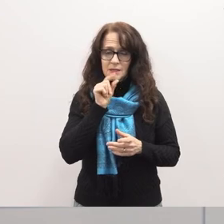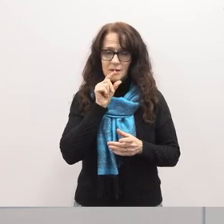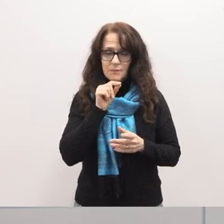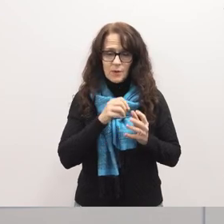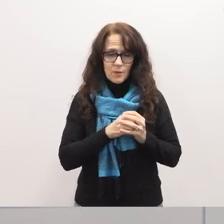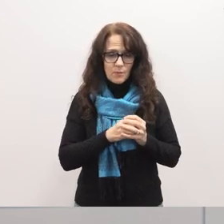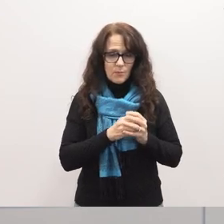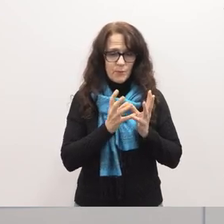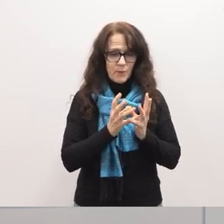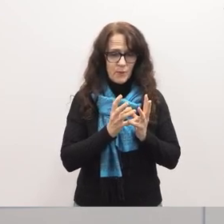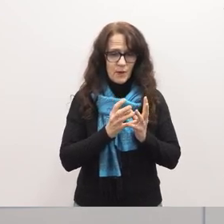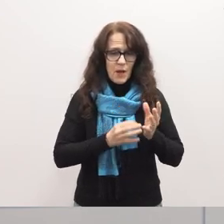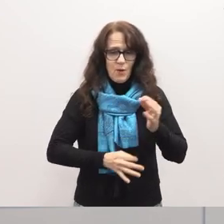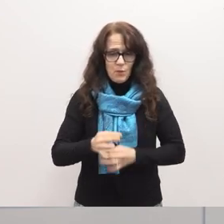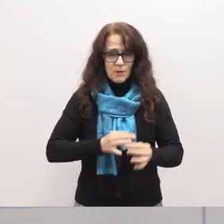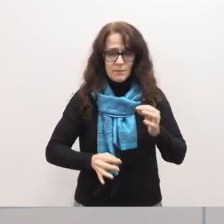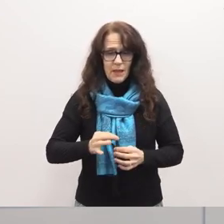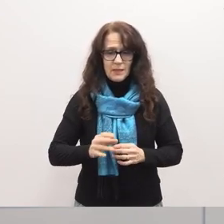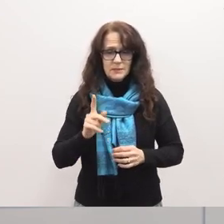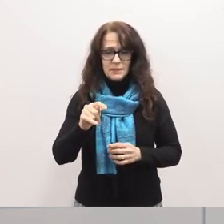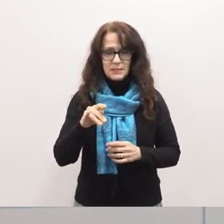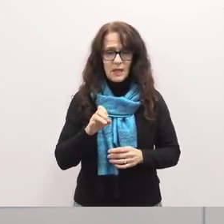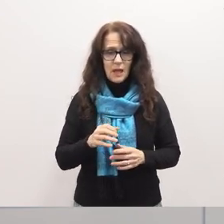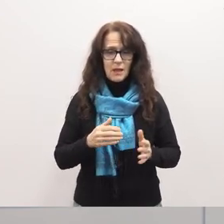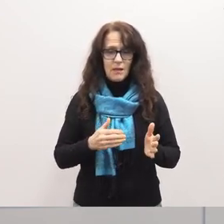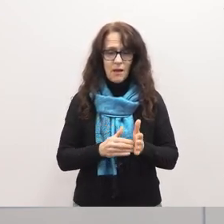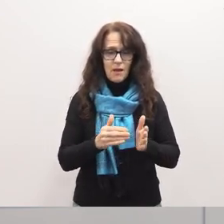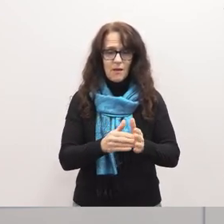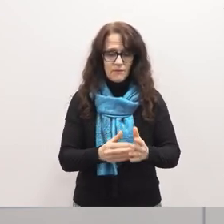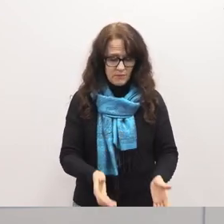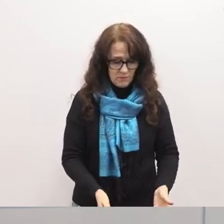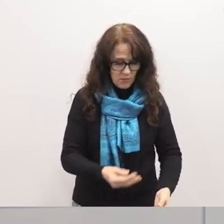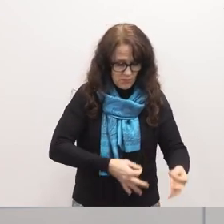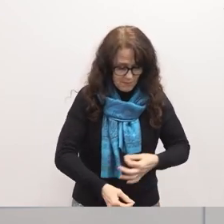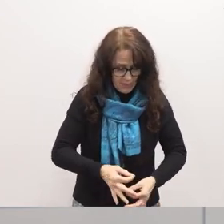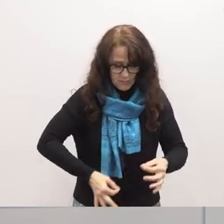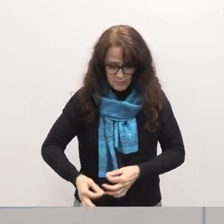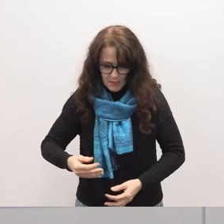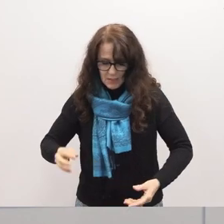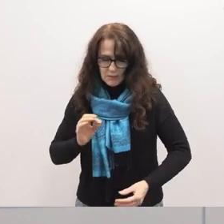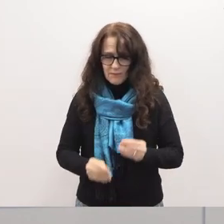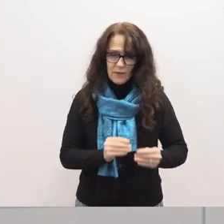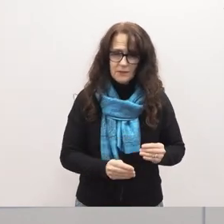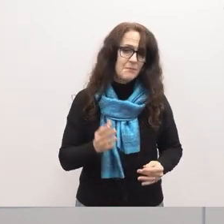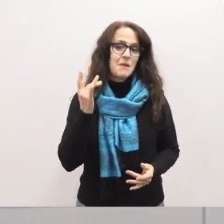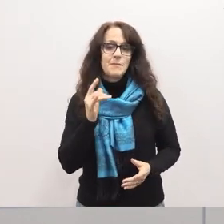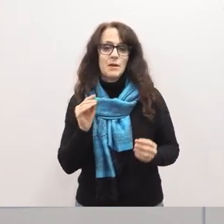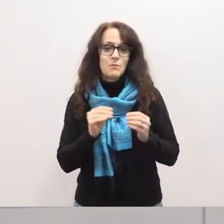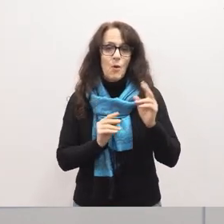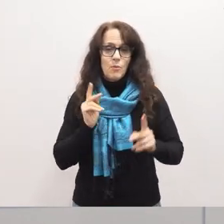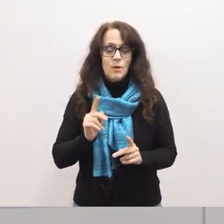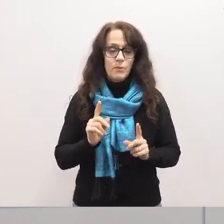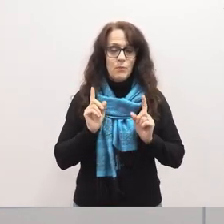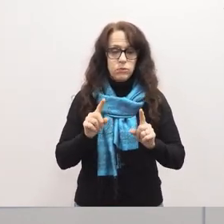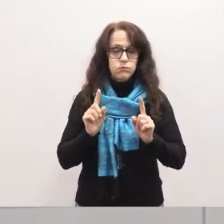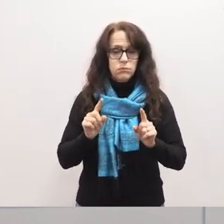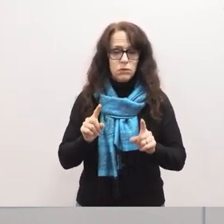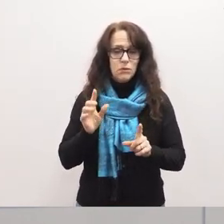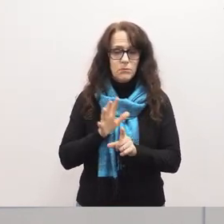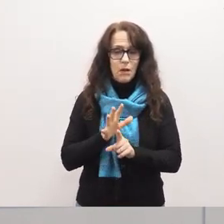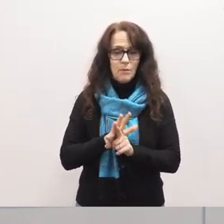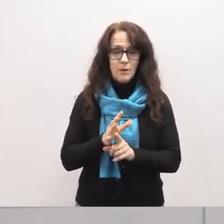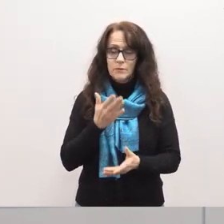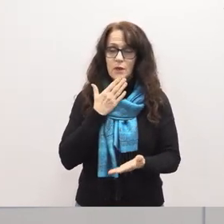the tiles in front of those exhibits more often than we did in other exhibits. And that must be that more people went there and that was popular. That was